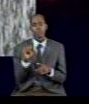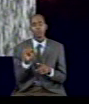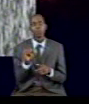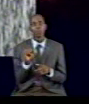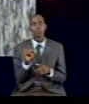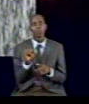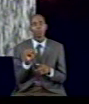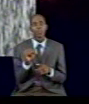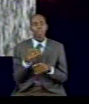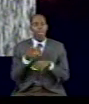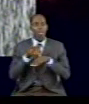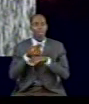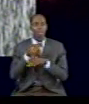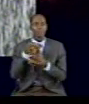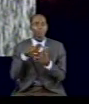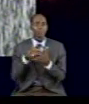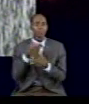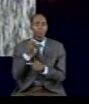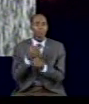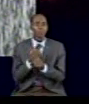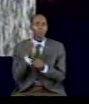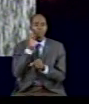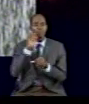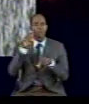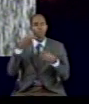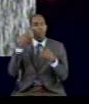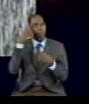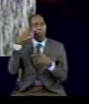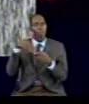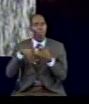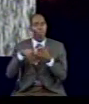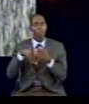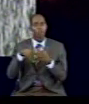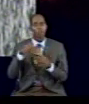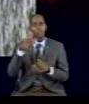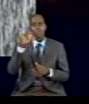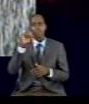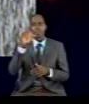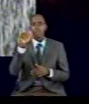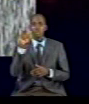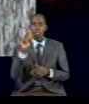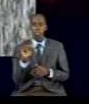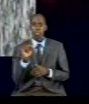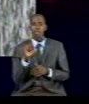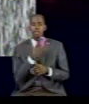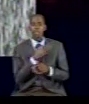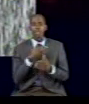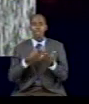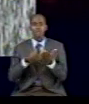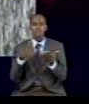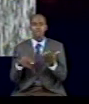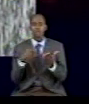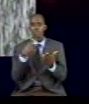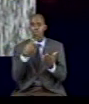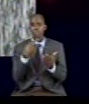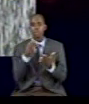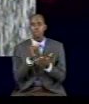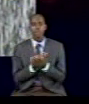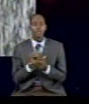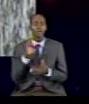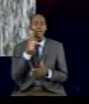year, I did a general body scan that showed that my kidney and liver were inflamed. So